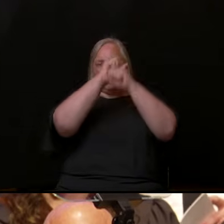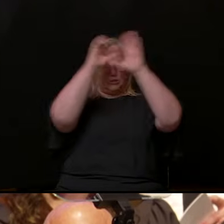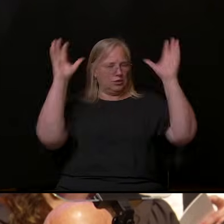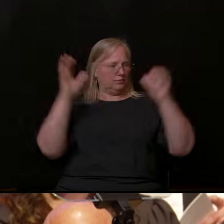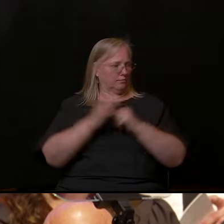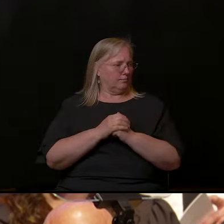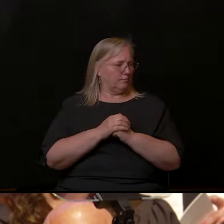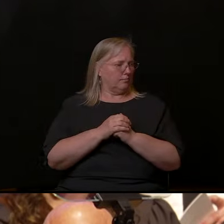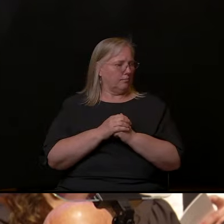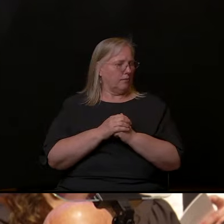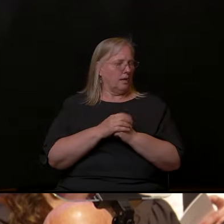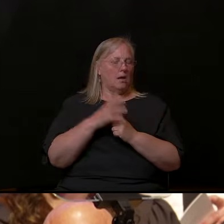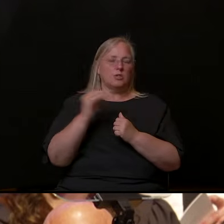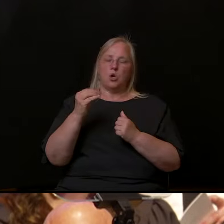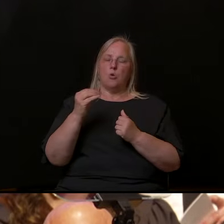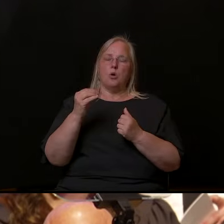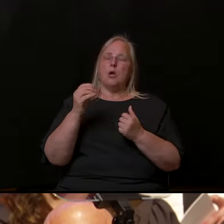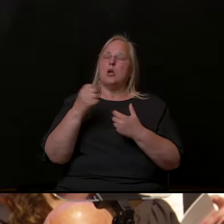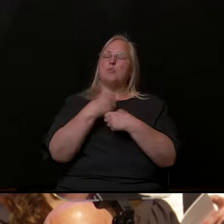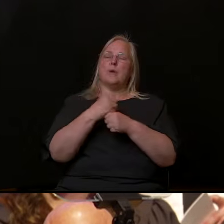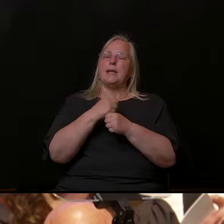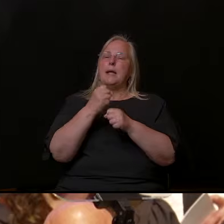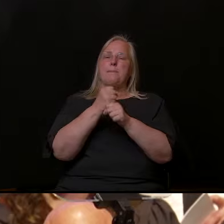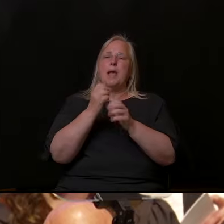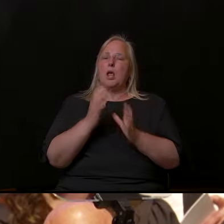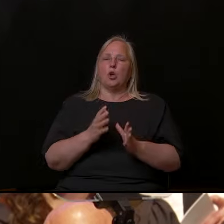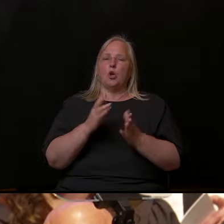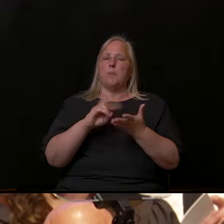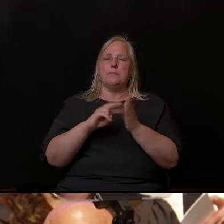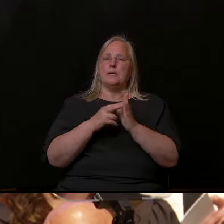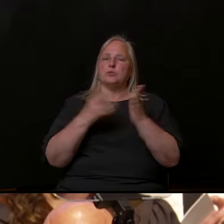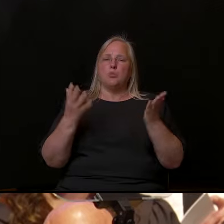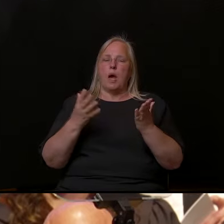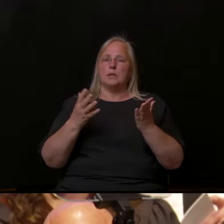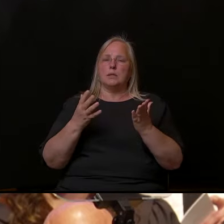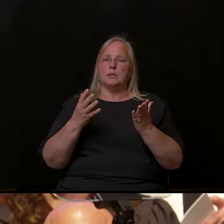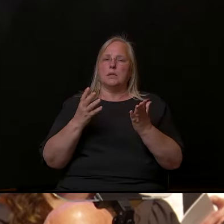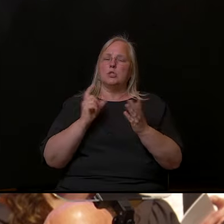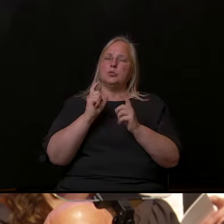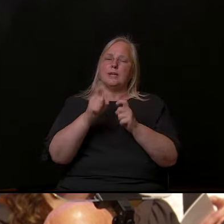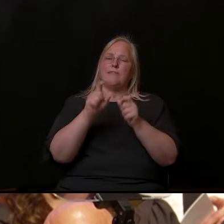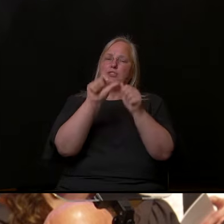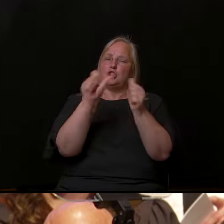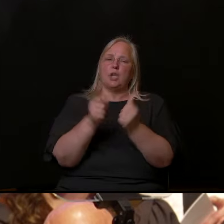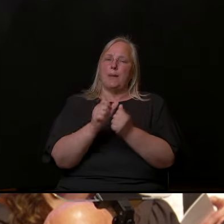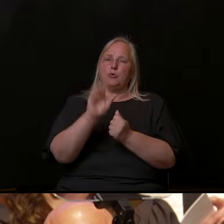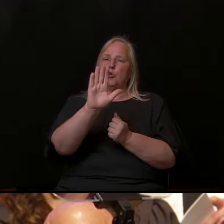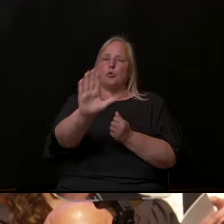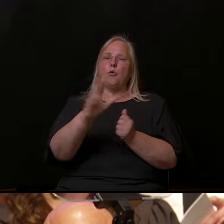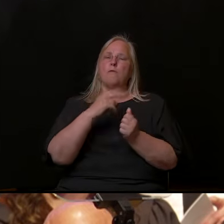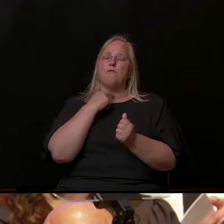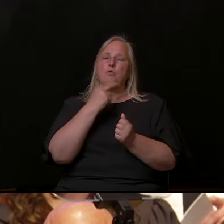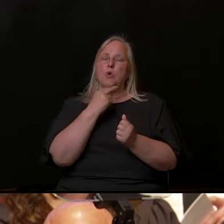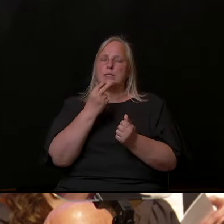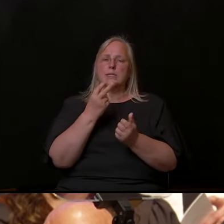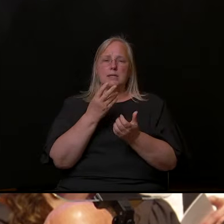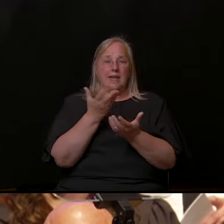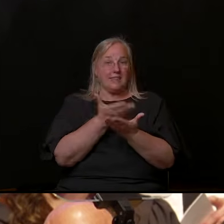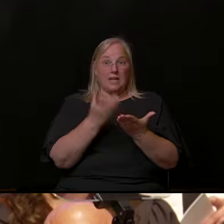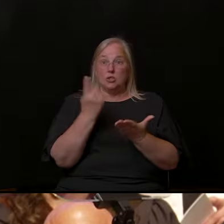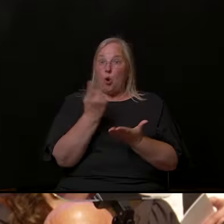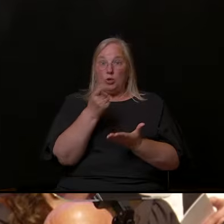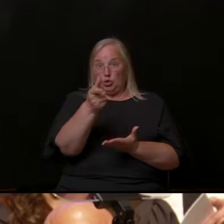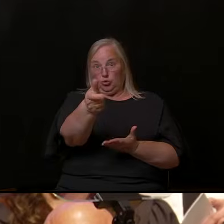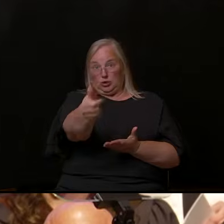a maker, is to give shape to your own voice, the thing only you can